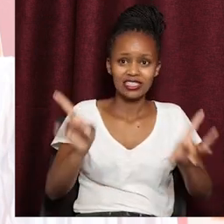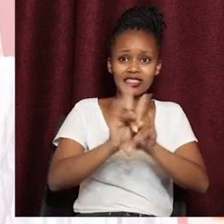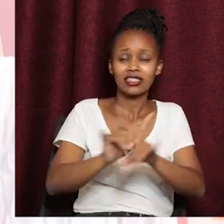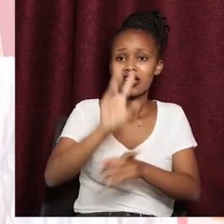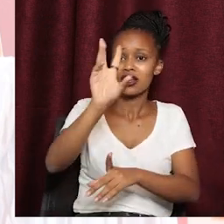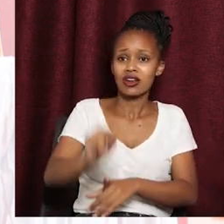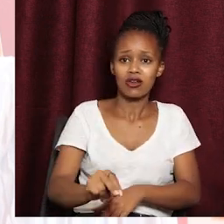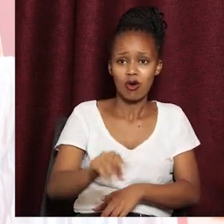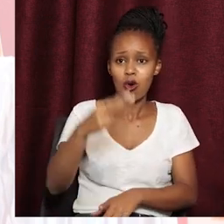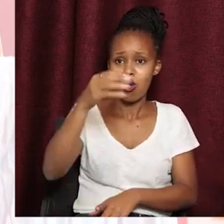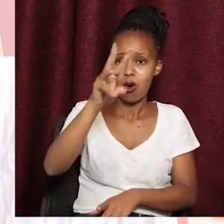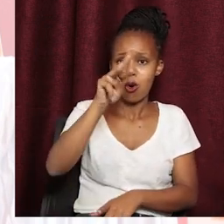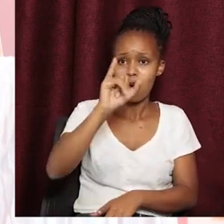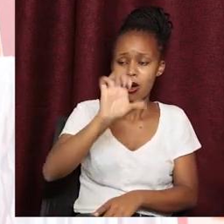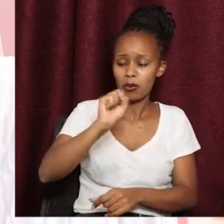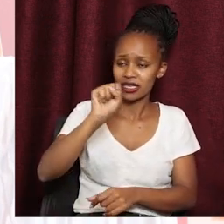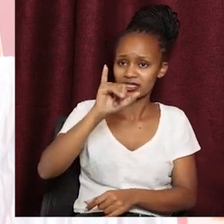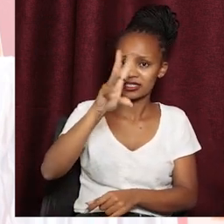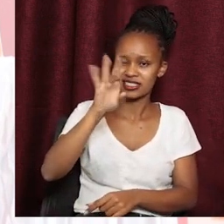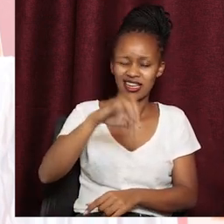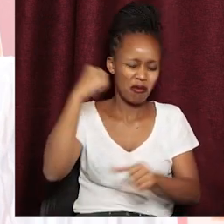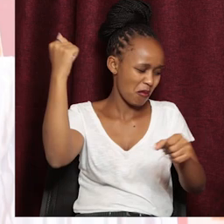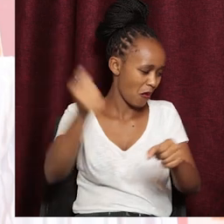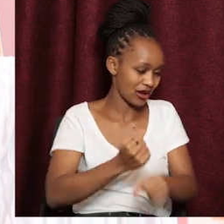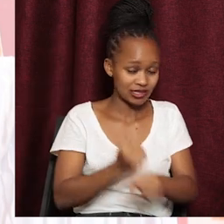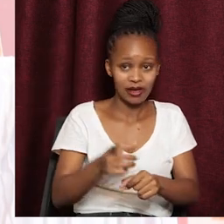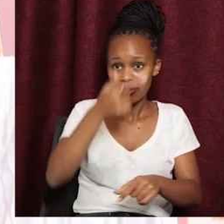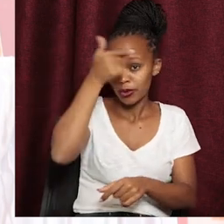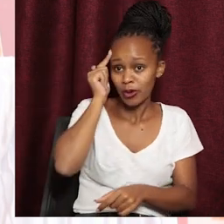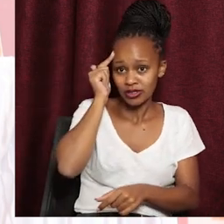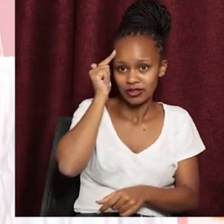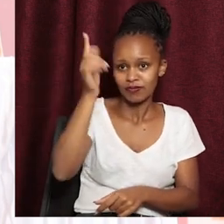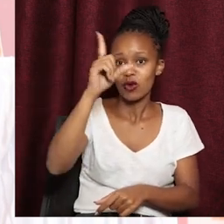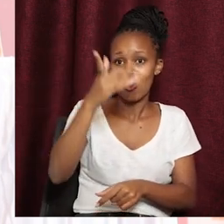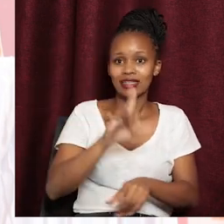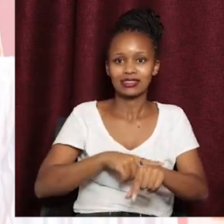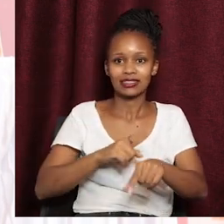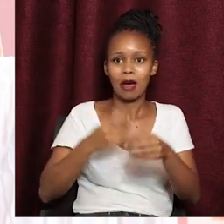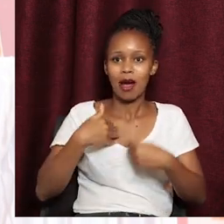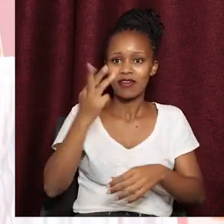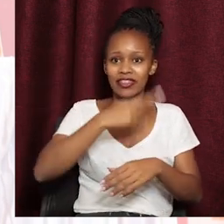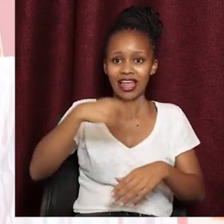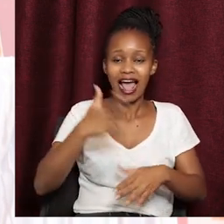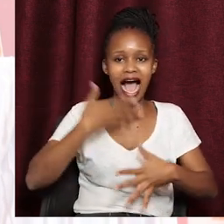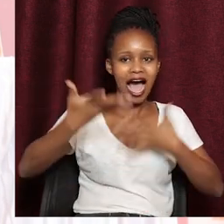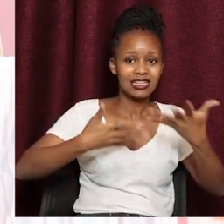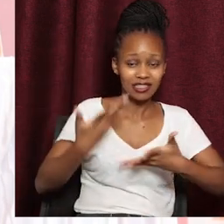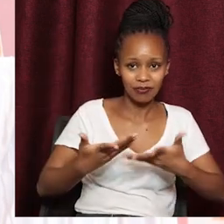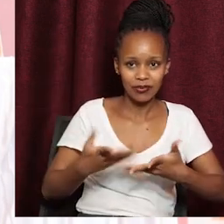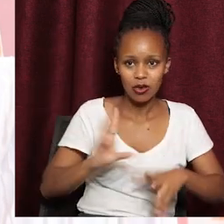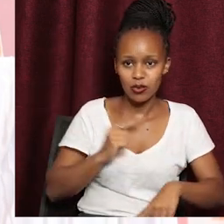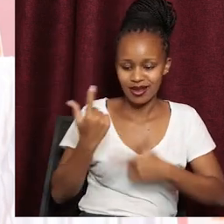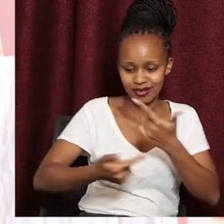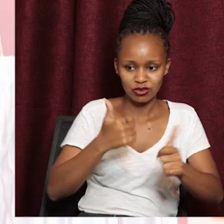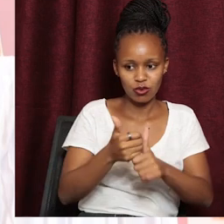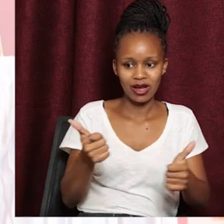be no homicide in this world, none. Because once we have the right answer, we are good to